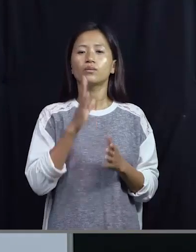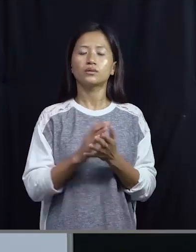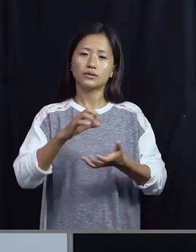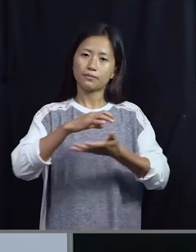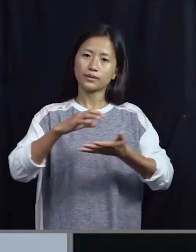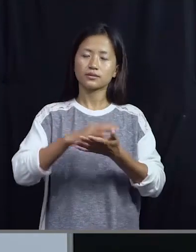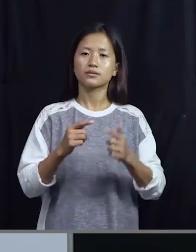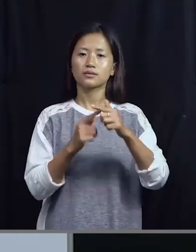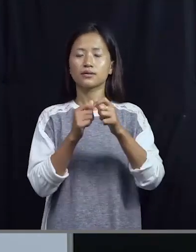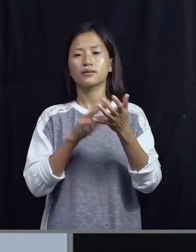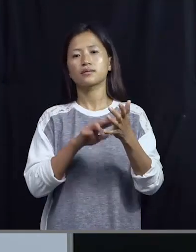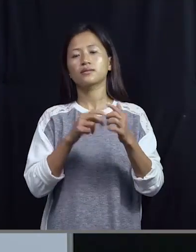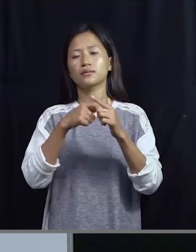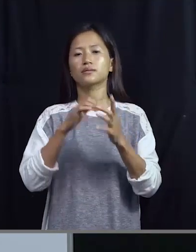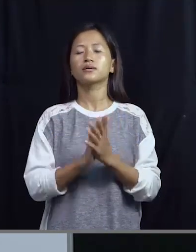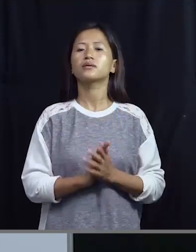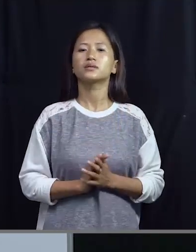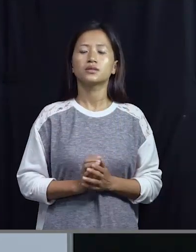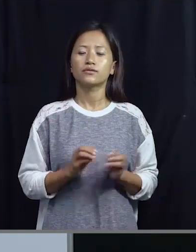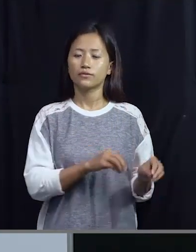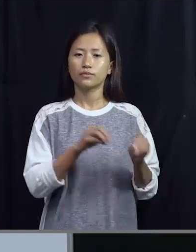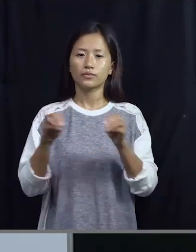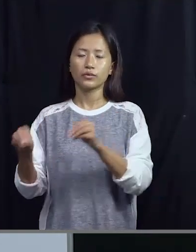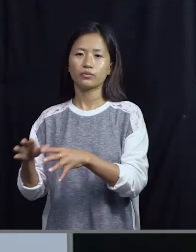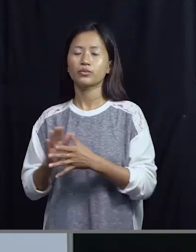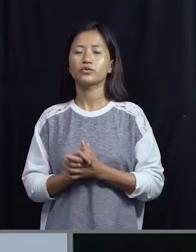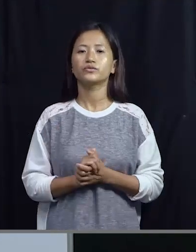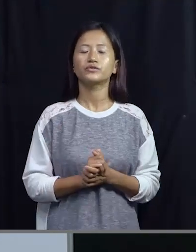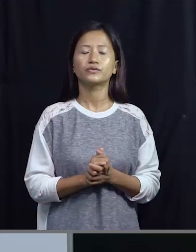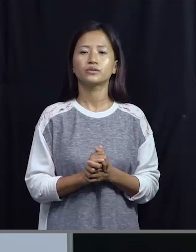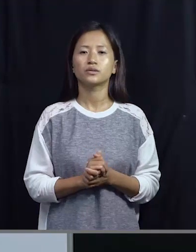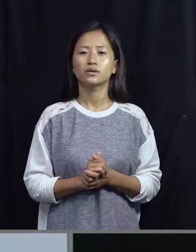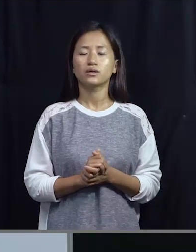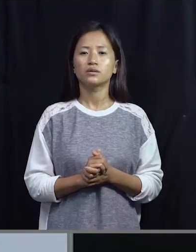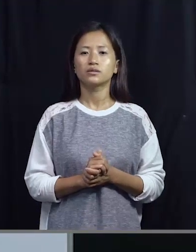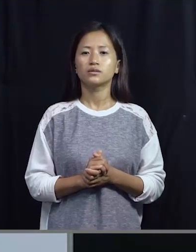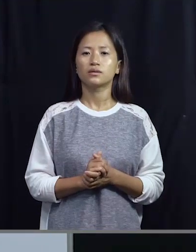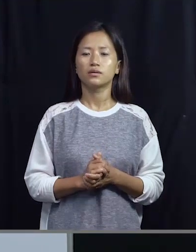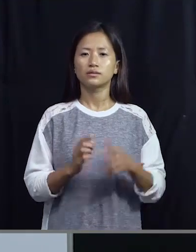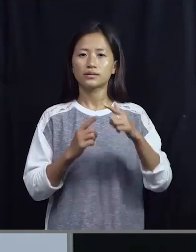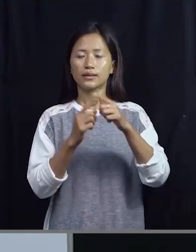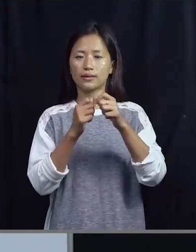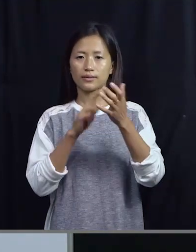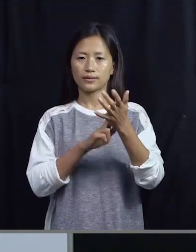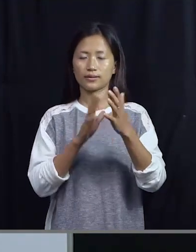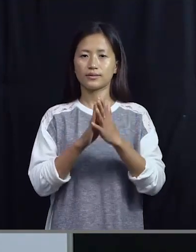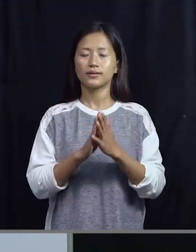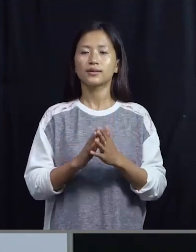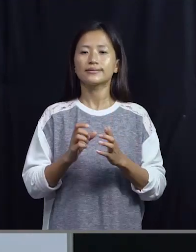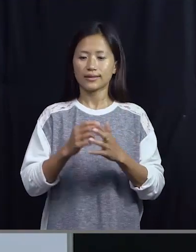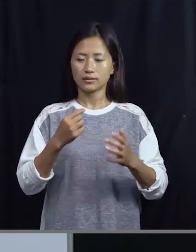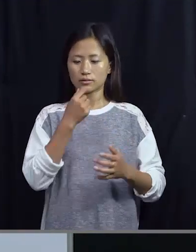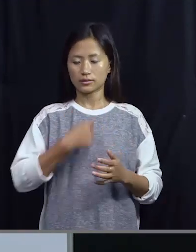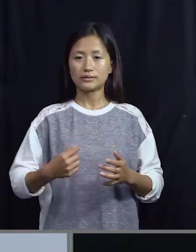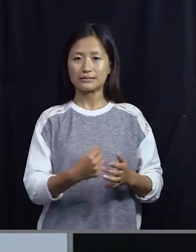mixing tank now then moved, okay, to this tank called a digester